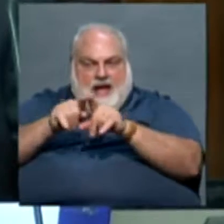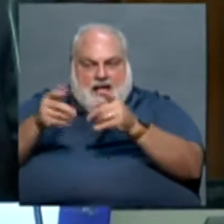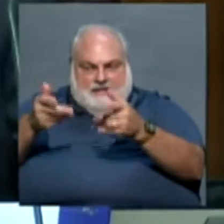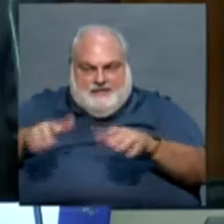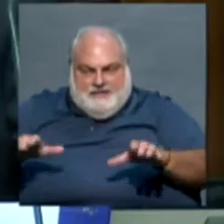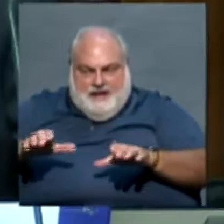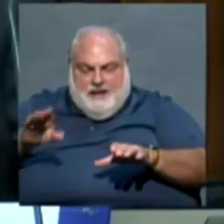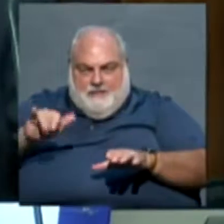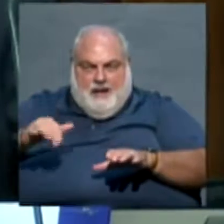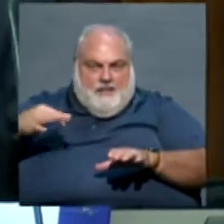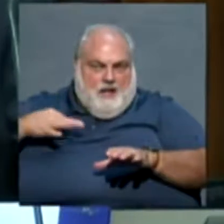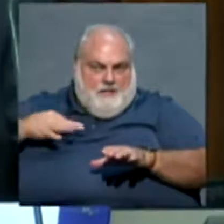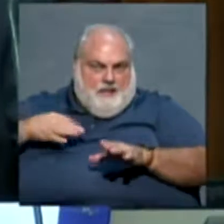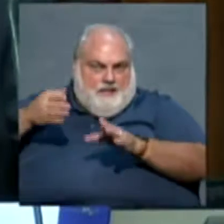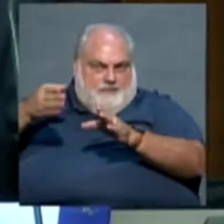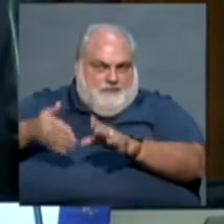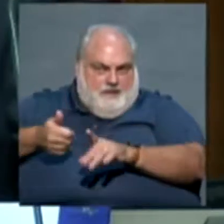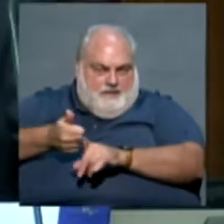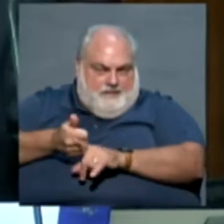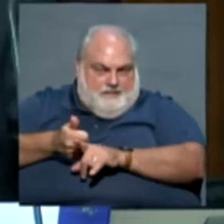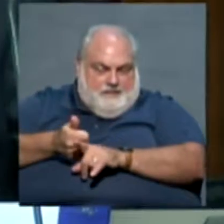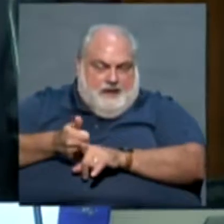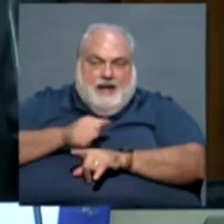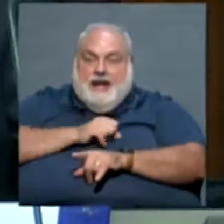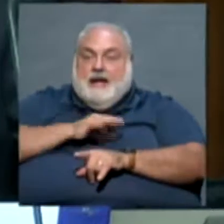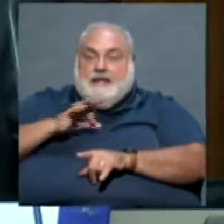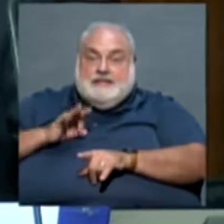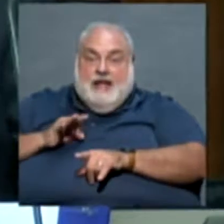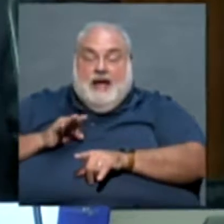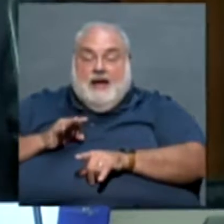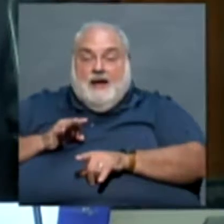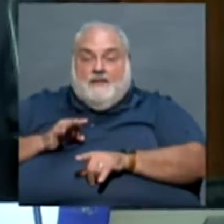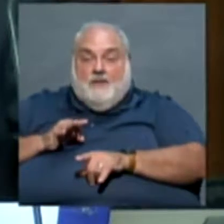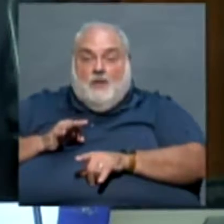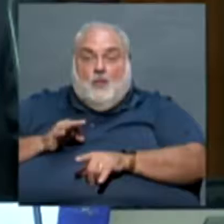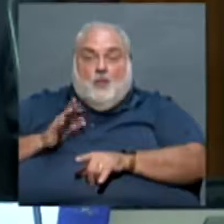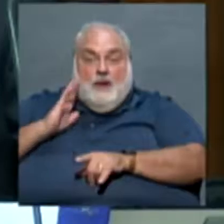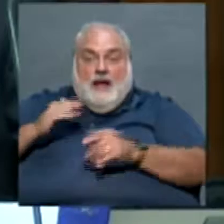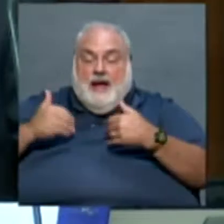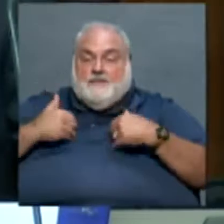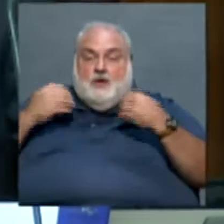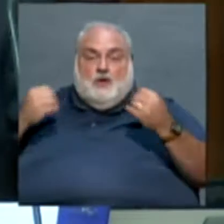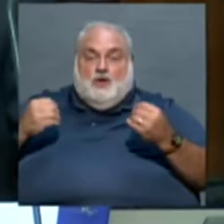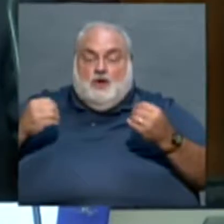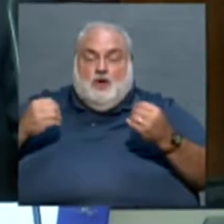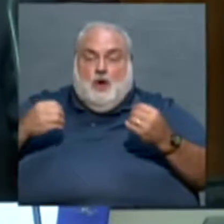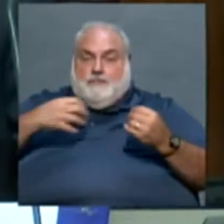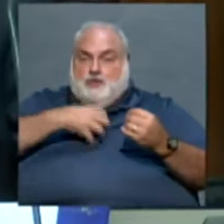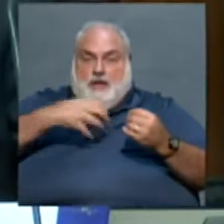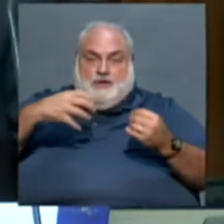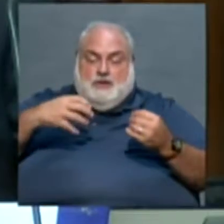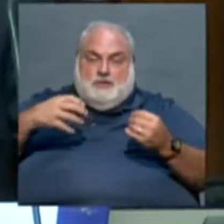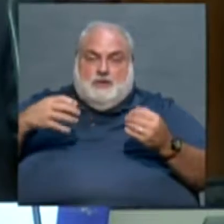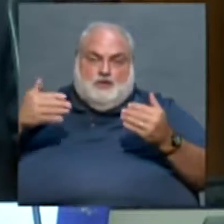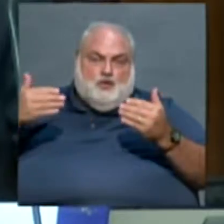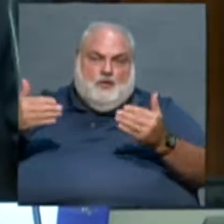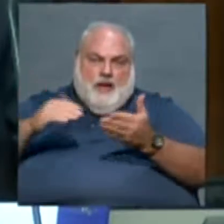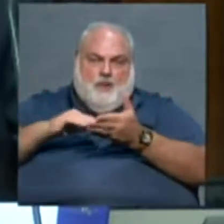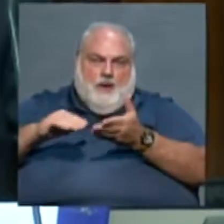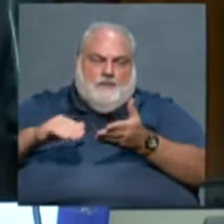by the applicant. And staff would have no objection to the bylaw